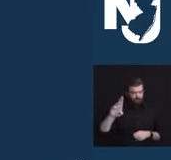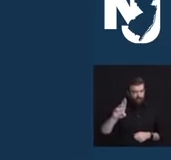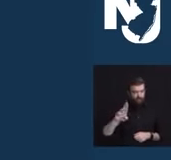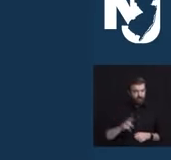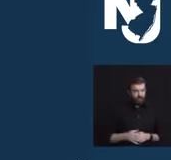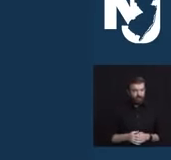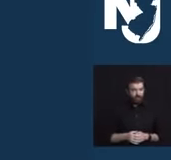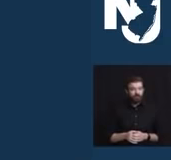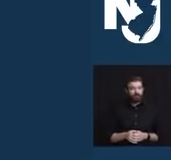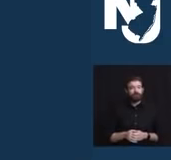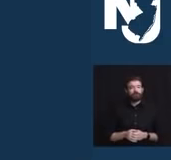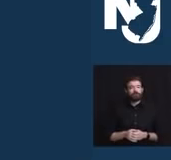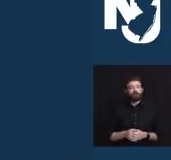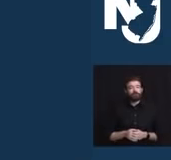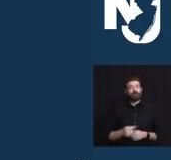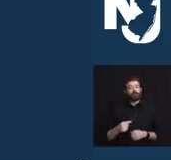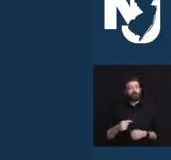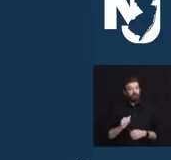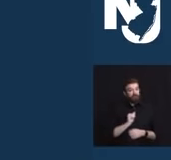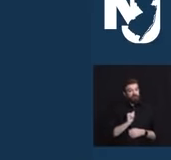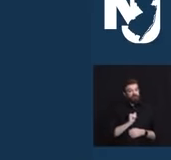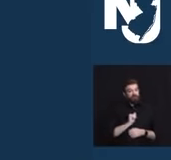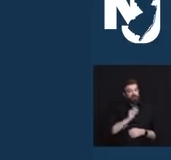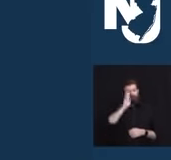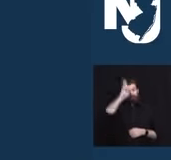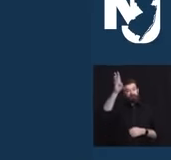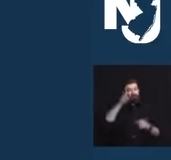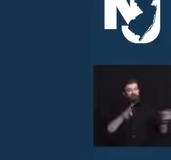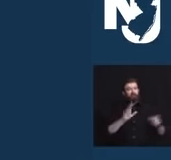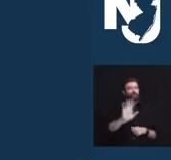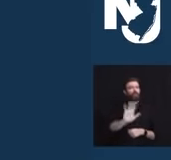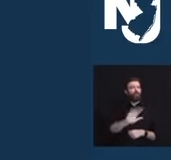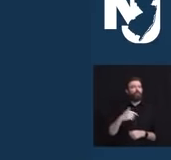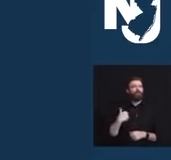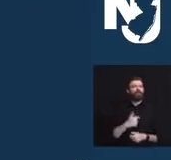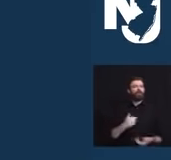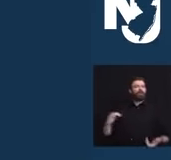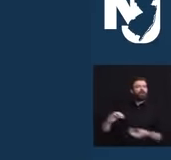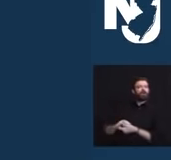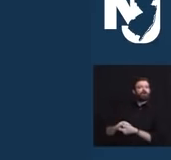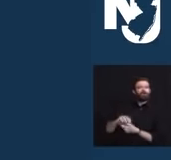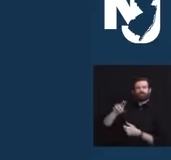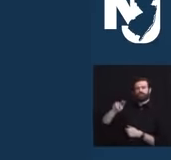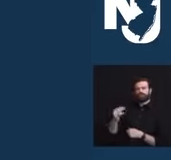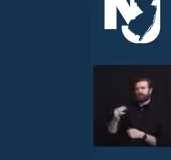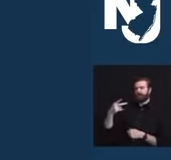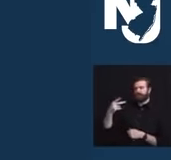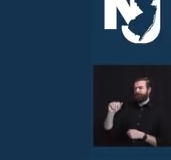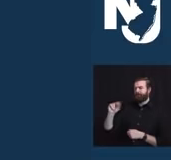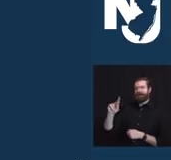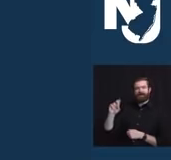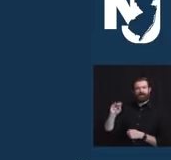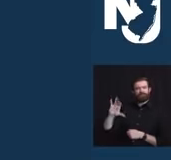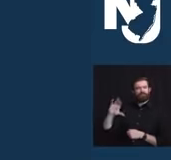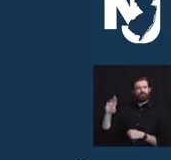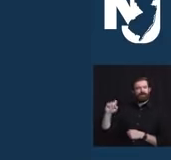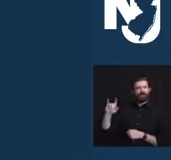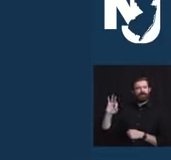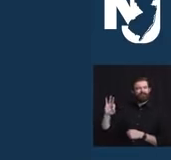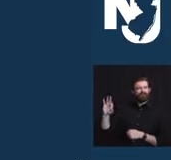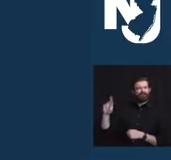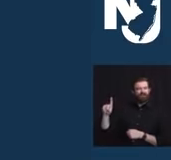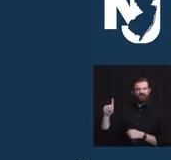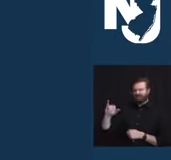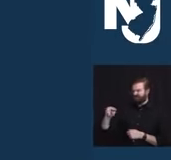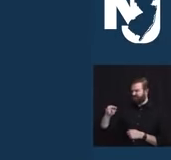In partnership with the New Jersey Pandemic Relief Fund, which continues to do great work, njprf.org, look them